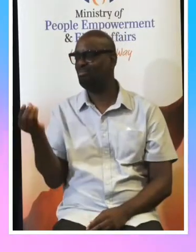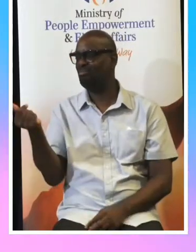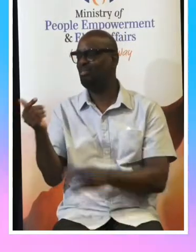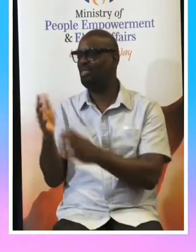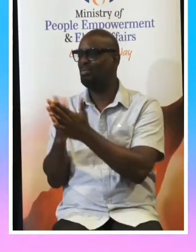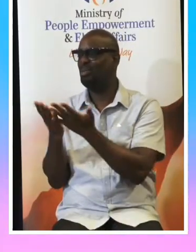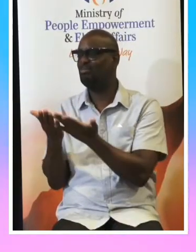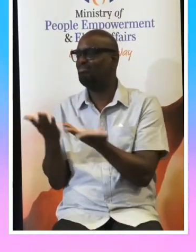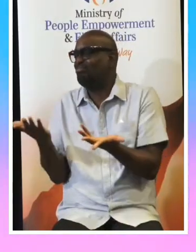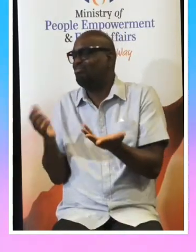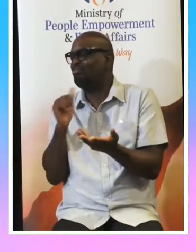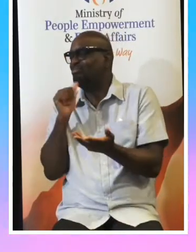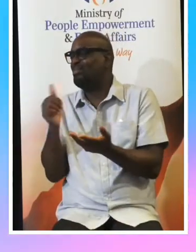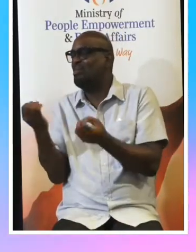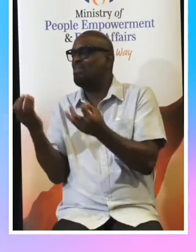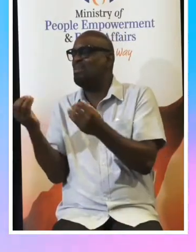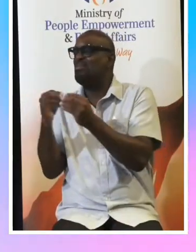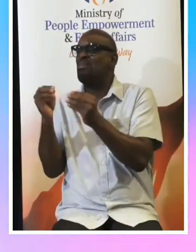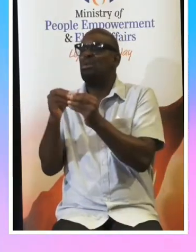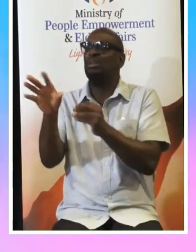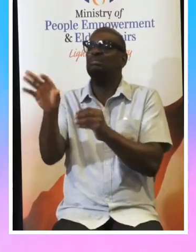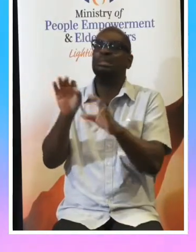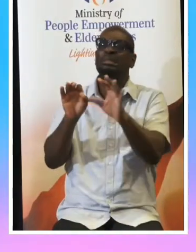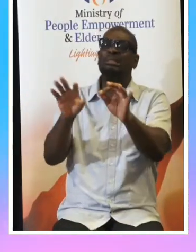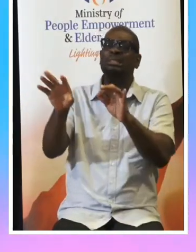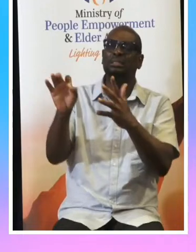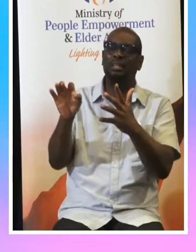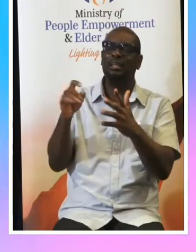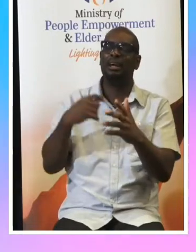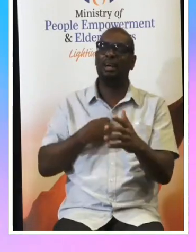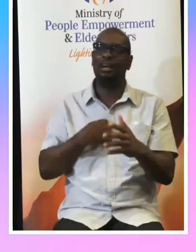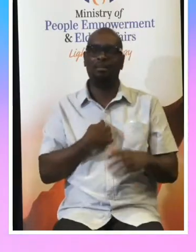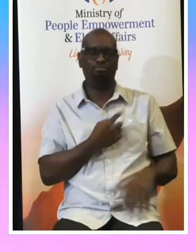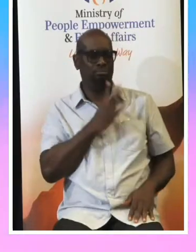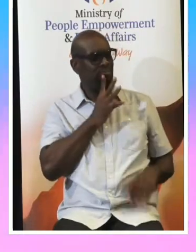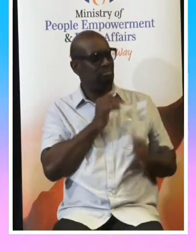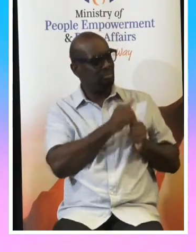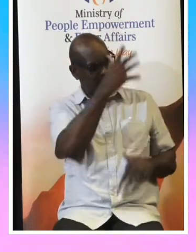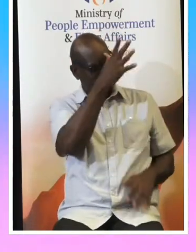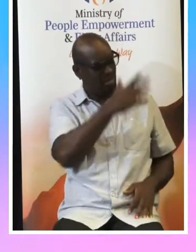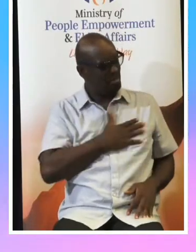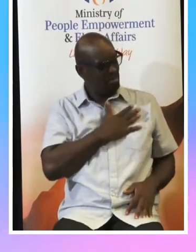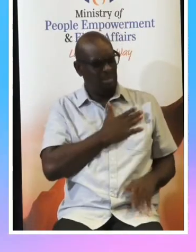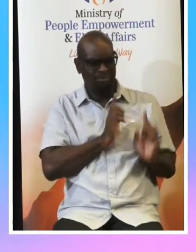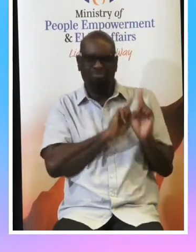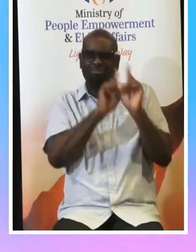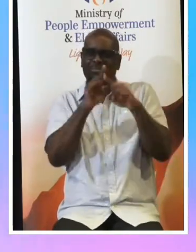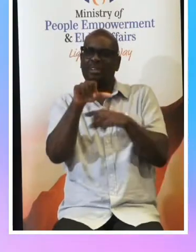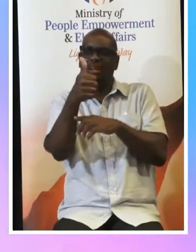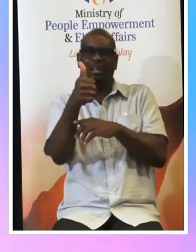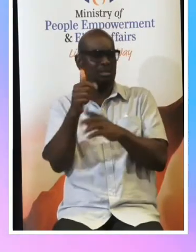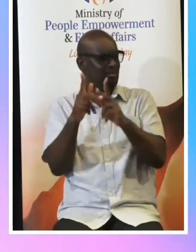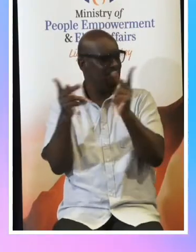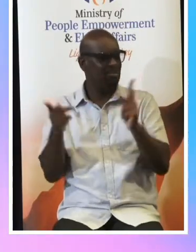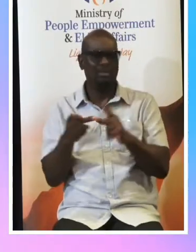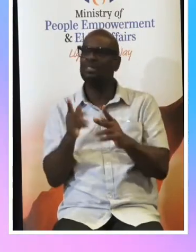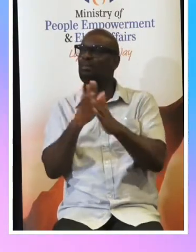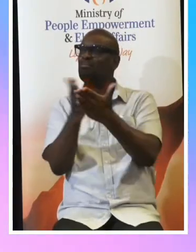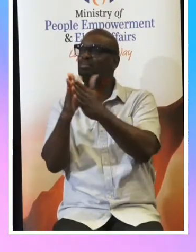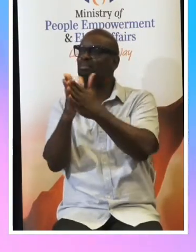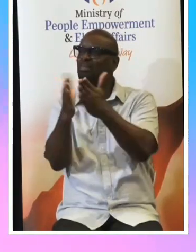to bookstores around the island. Books were a place where I got to travel and roam